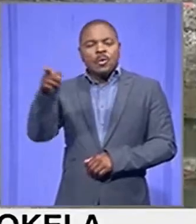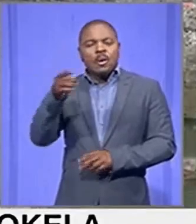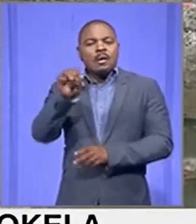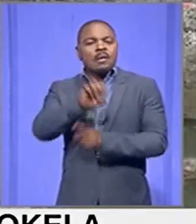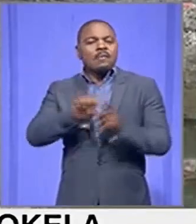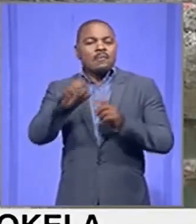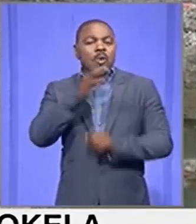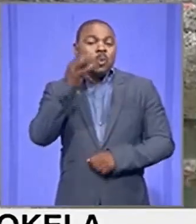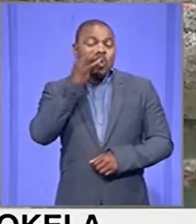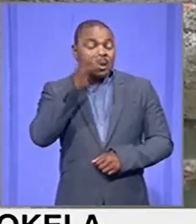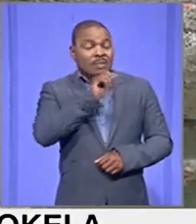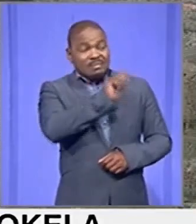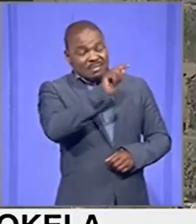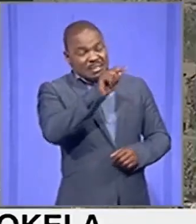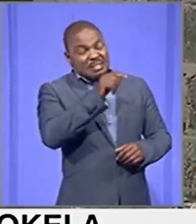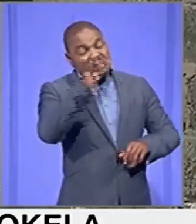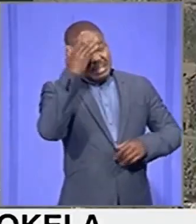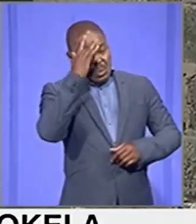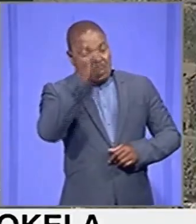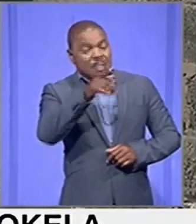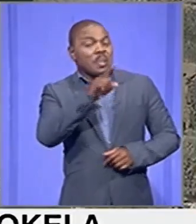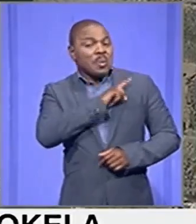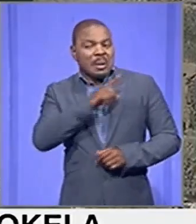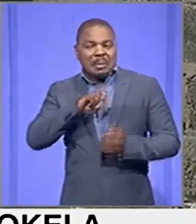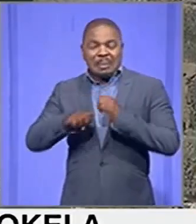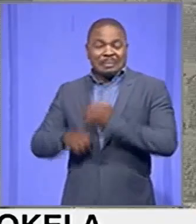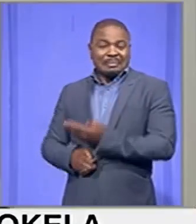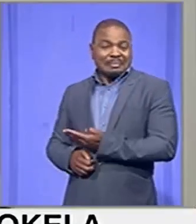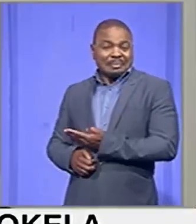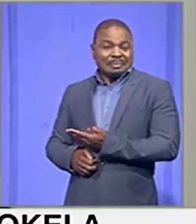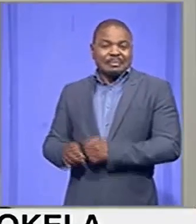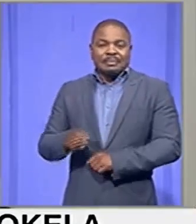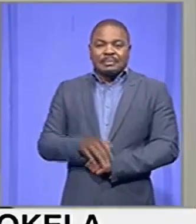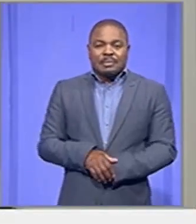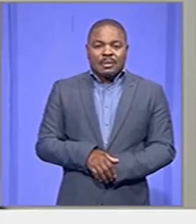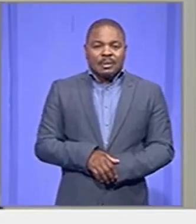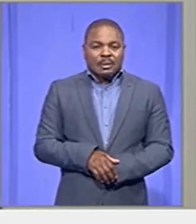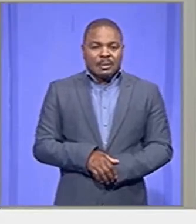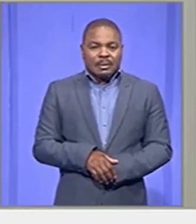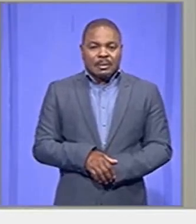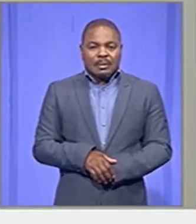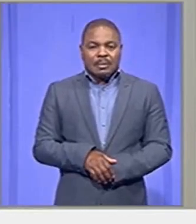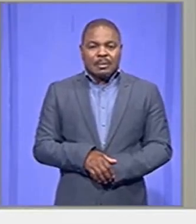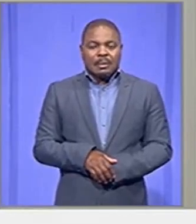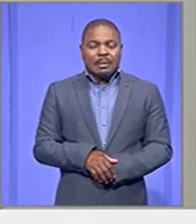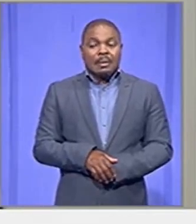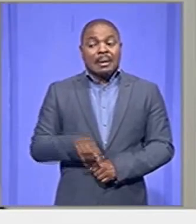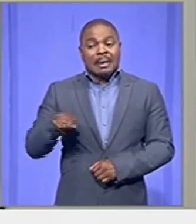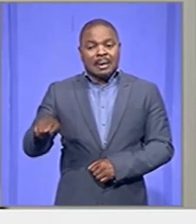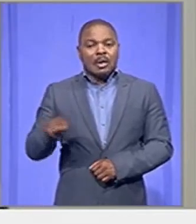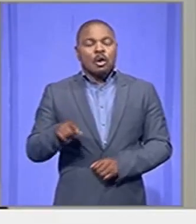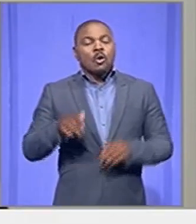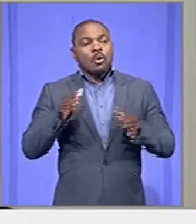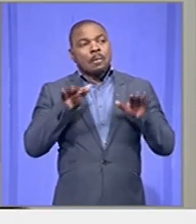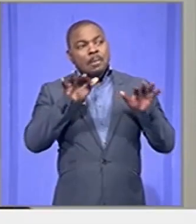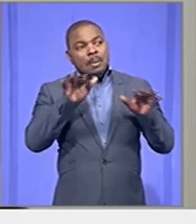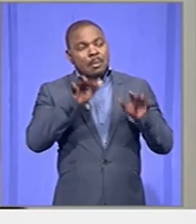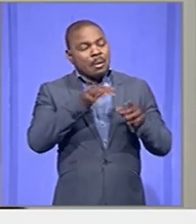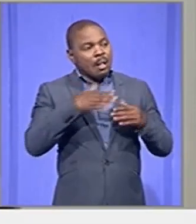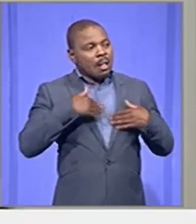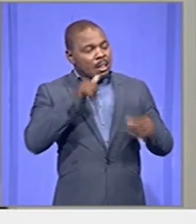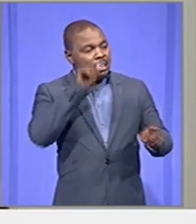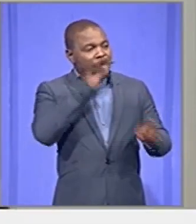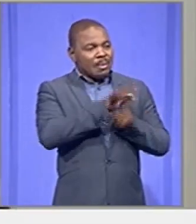tla tshwarwa ke mafu a itseng ka lebaka la mathata ana. In terms of how it impacts human health, it is usually when it is